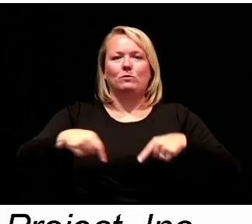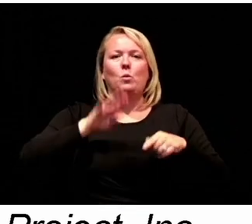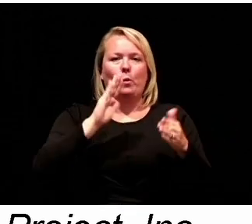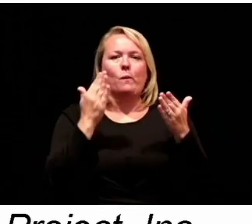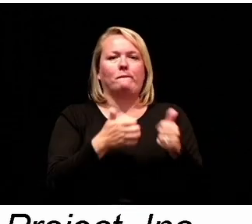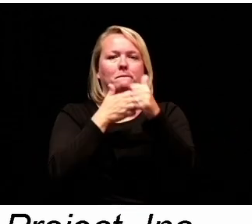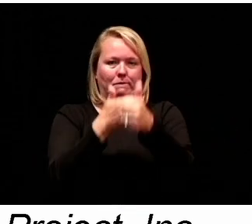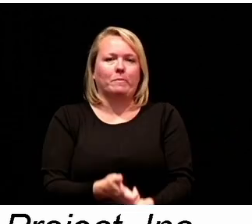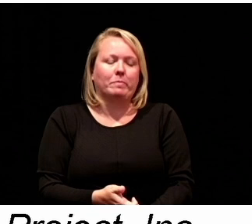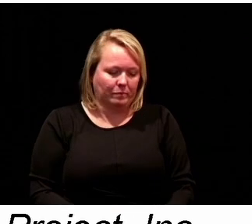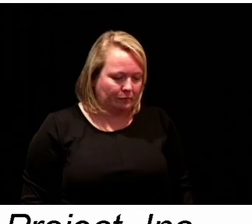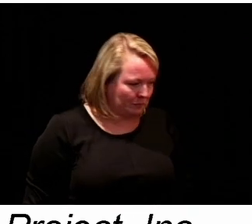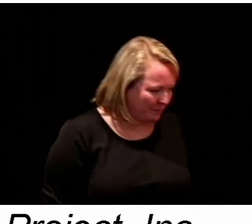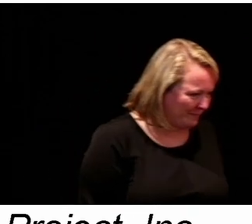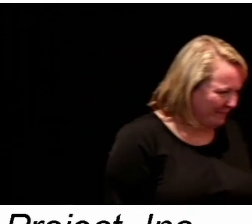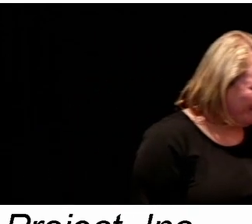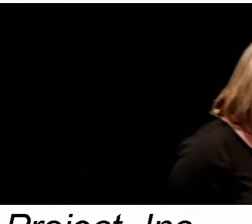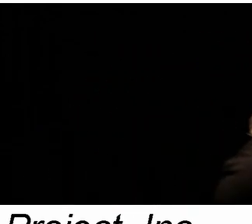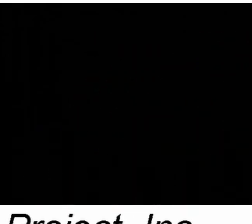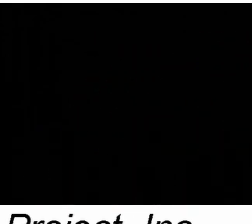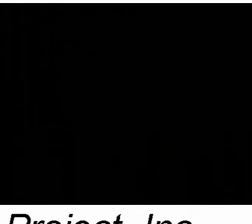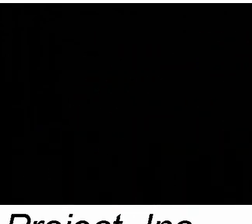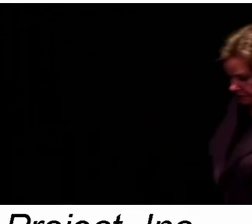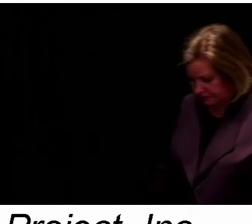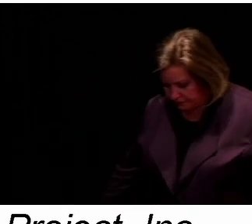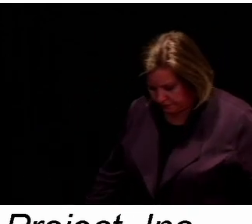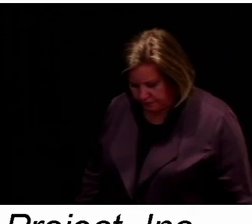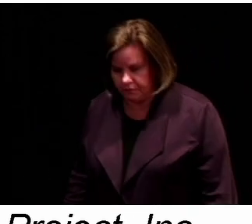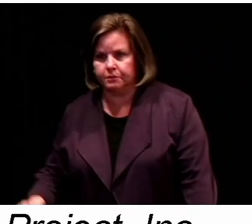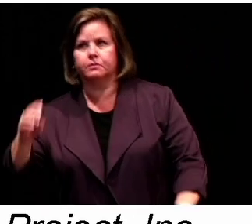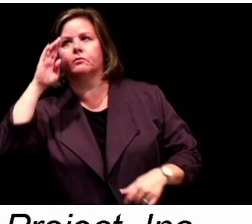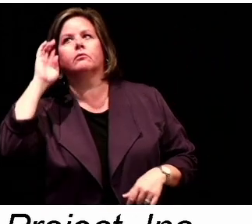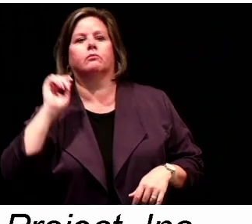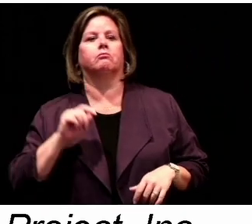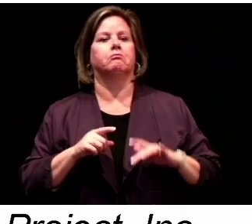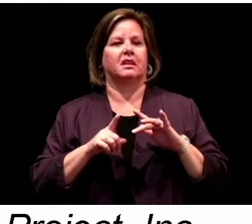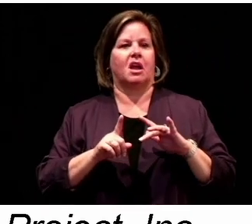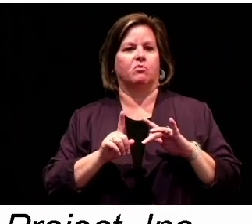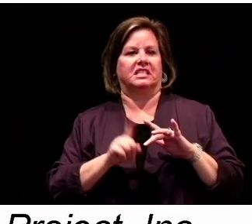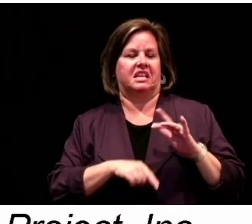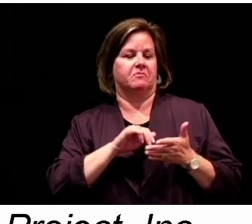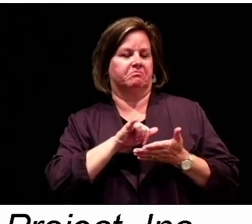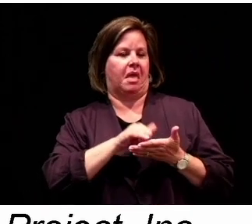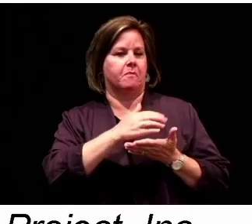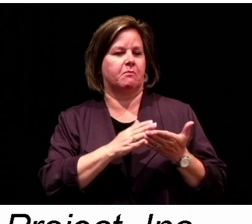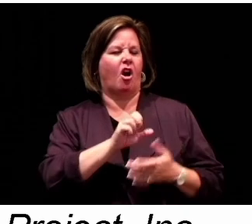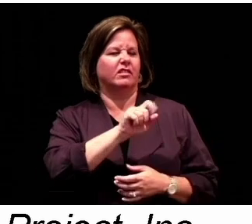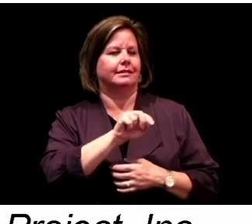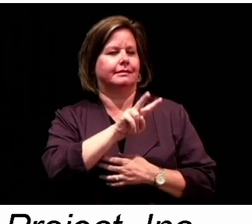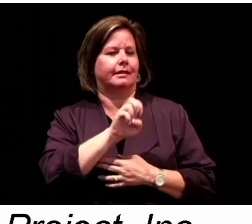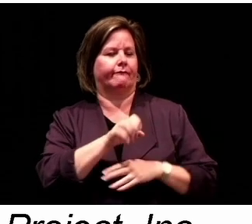and the Supreme Court basically upheld the regulation. And then in 2020, one